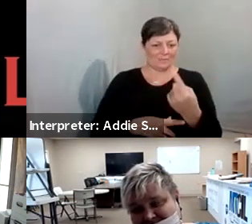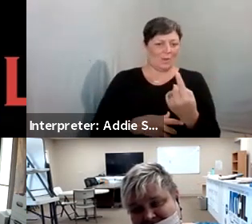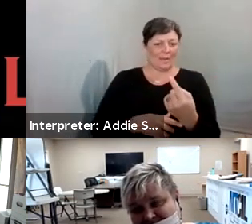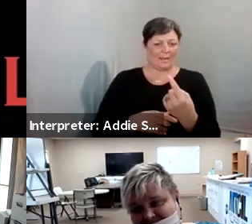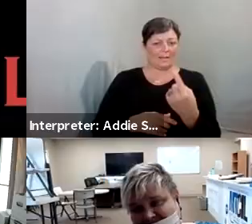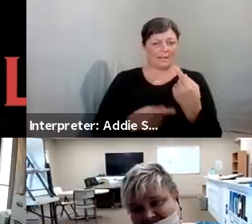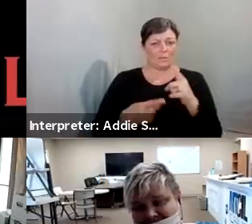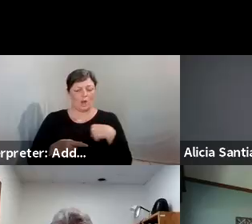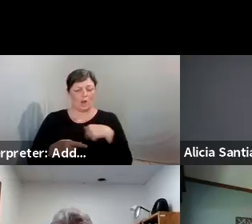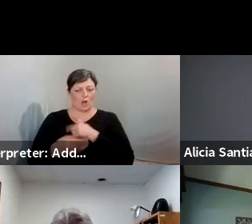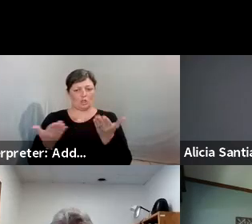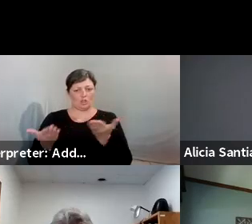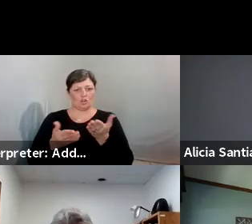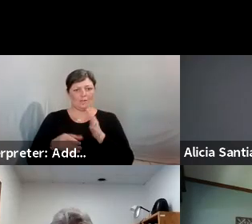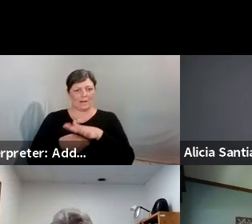our service area today.